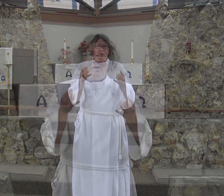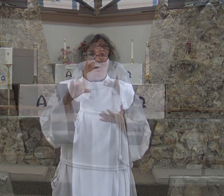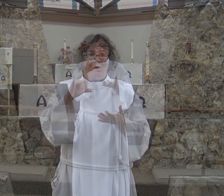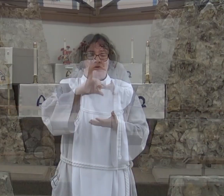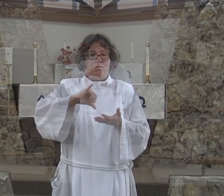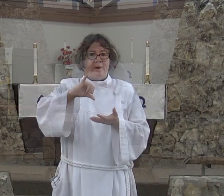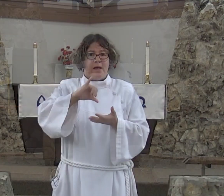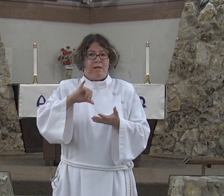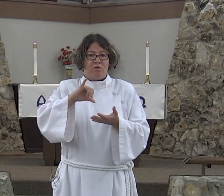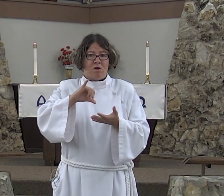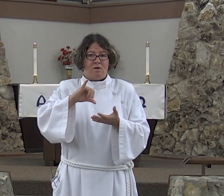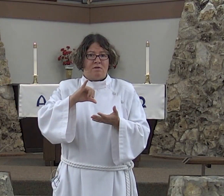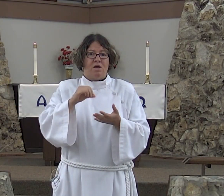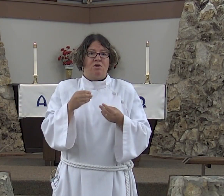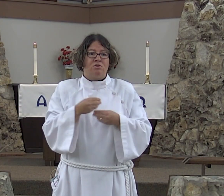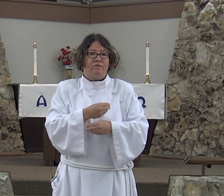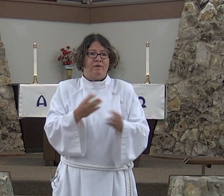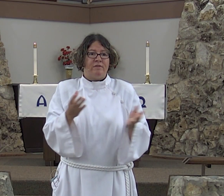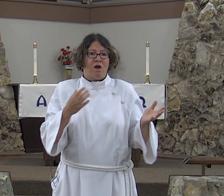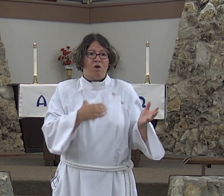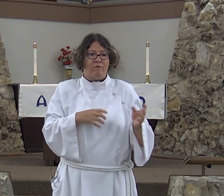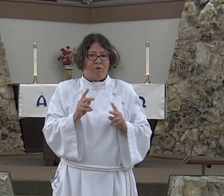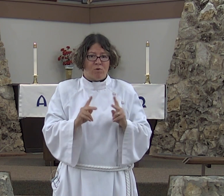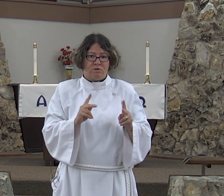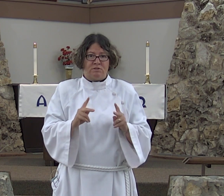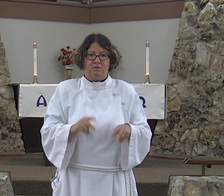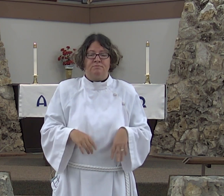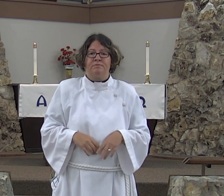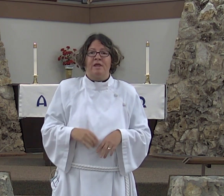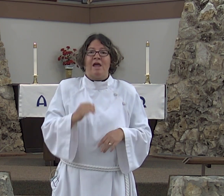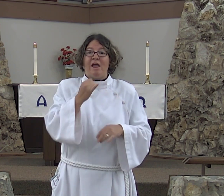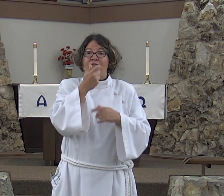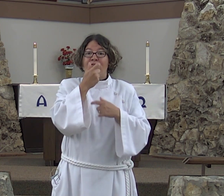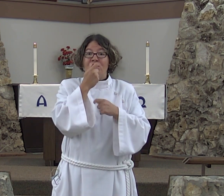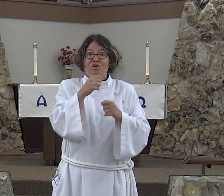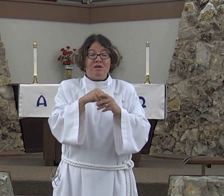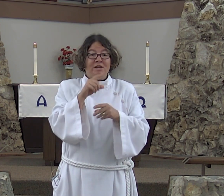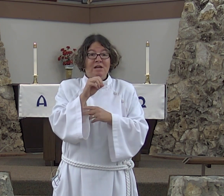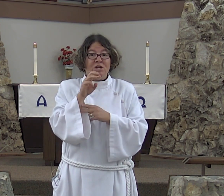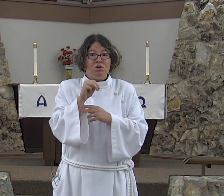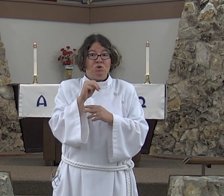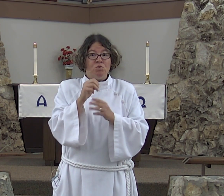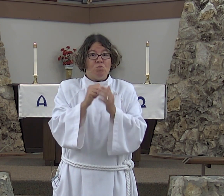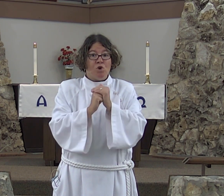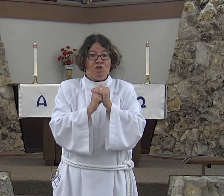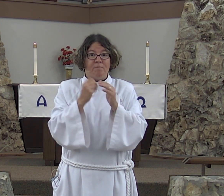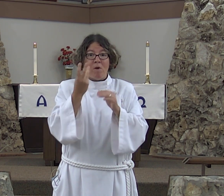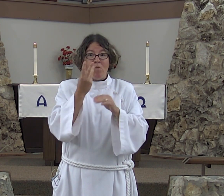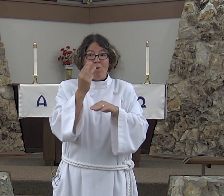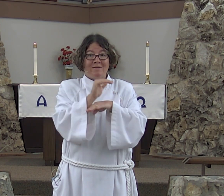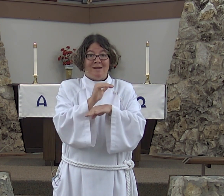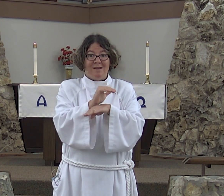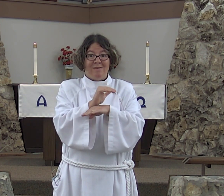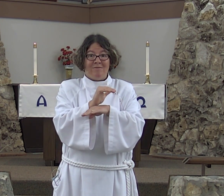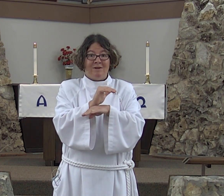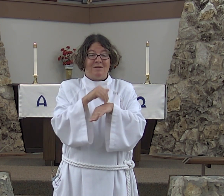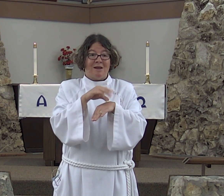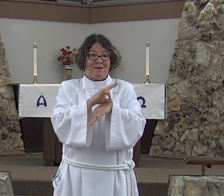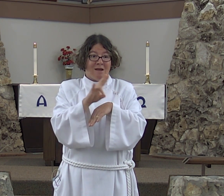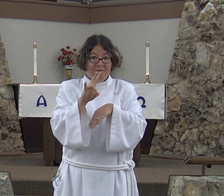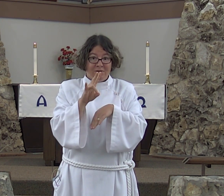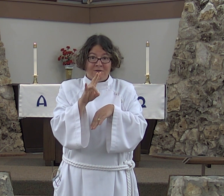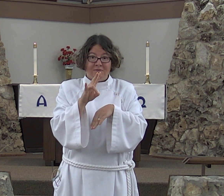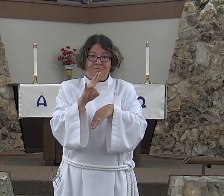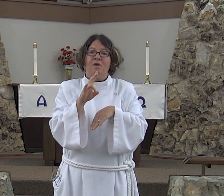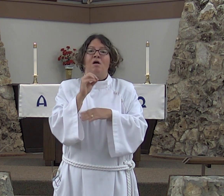vegetable pasta, or spaghetti sauce to feed the hungry folks. If you're interested in doing worship on Wednesday evenings